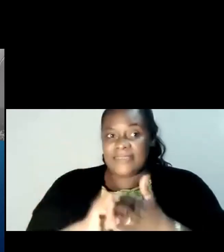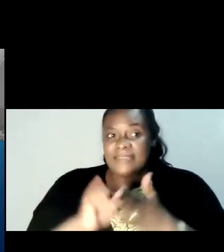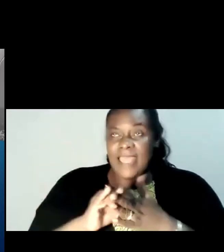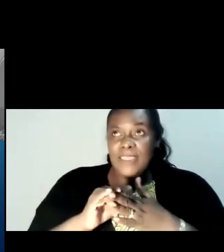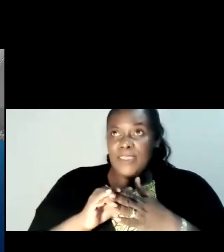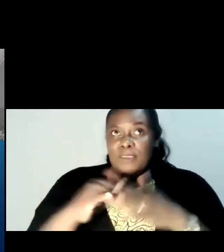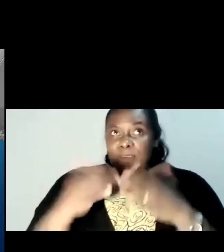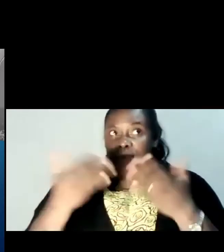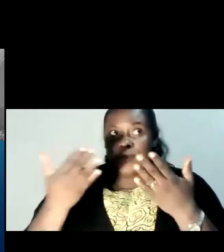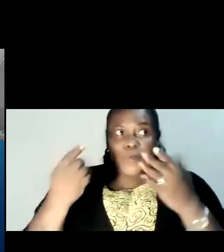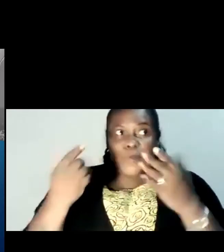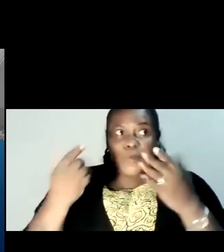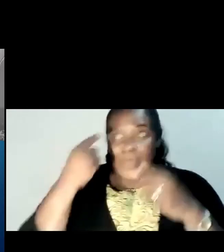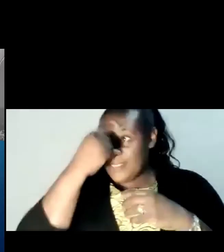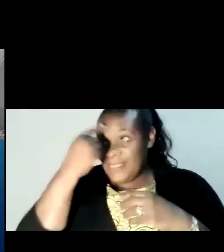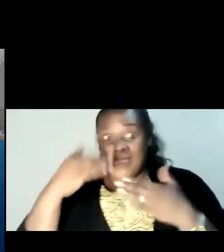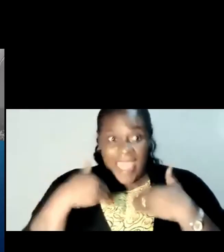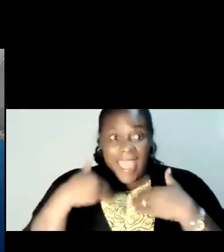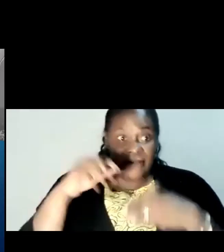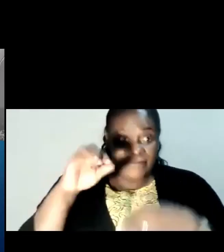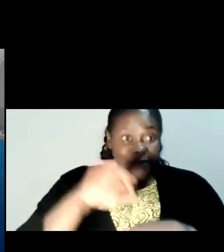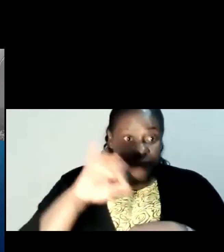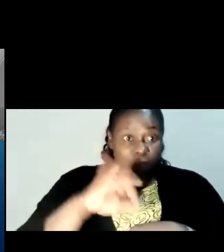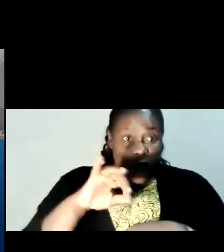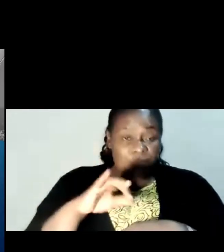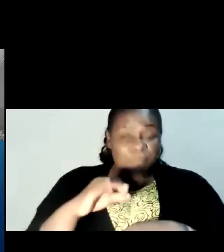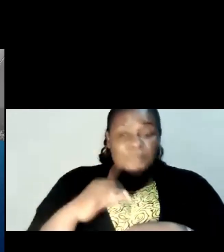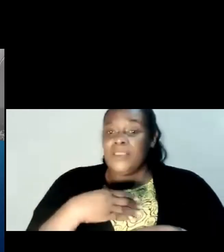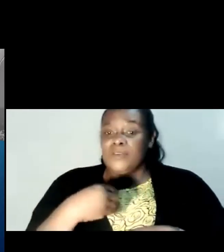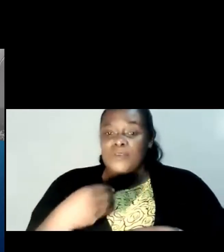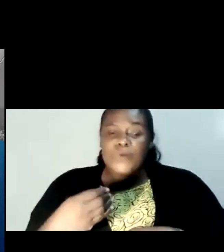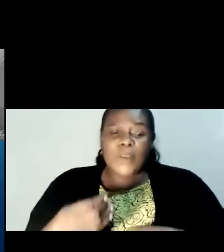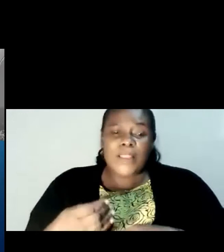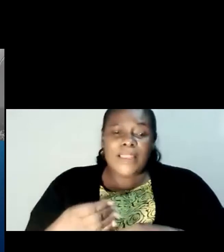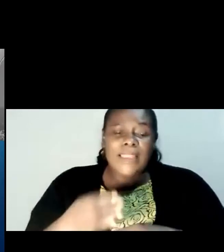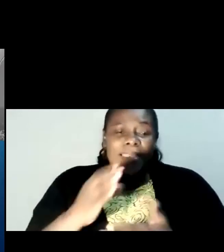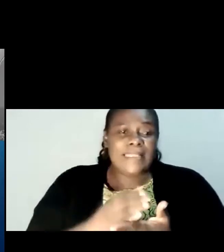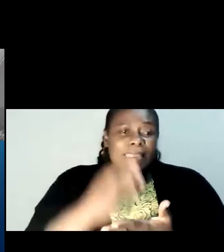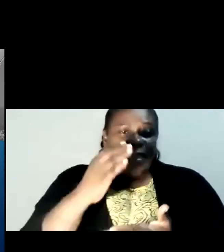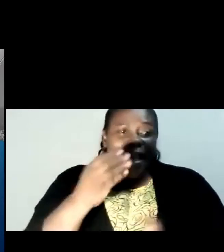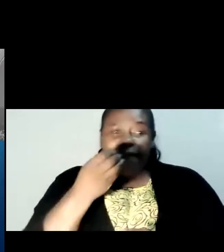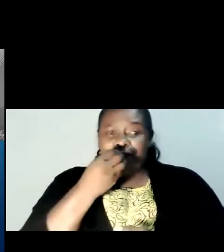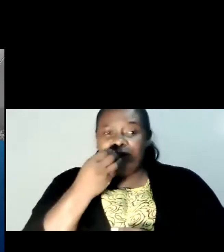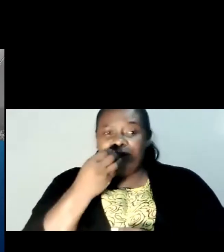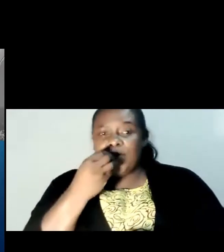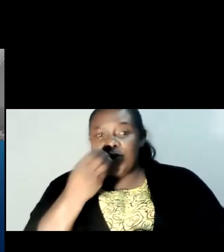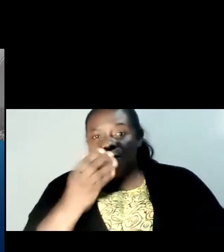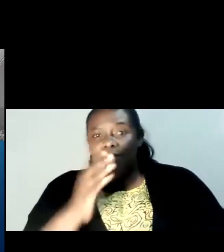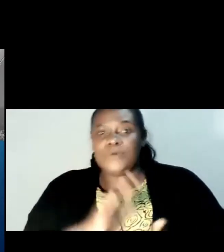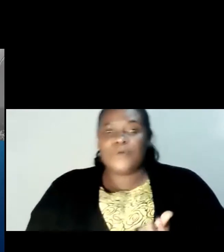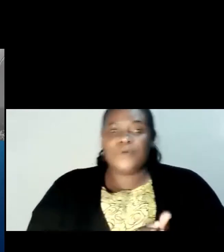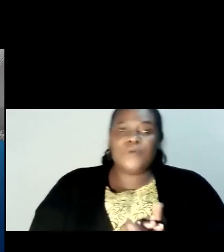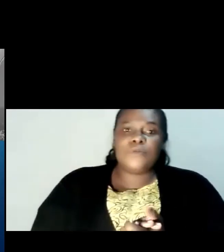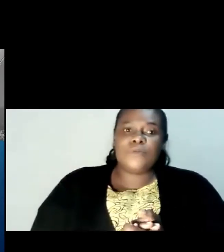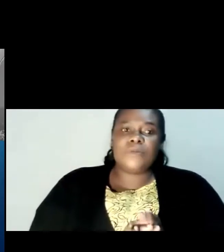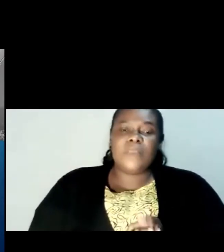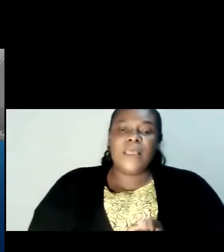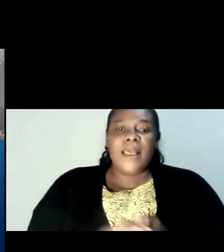salt. A lot of canned foods, such as things like